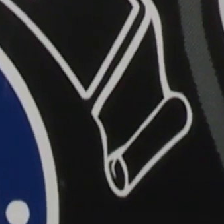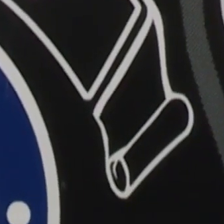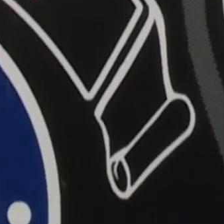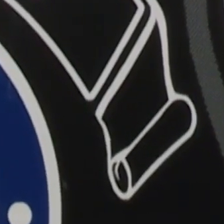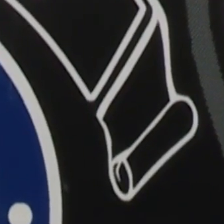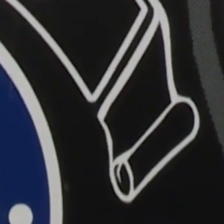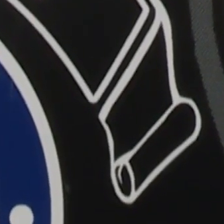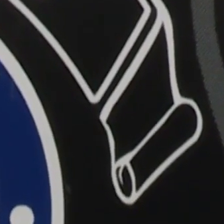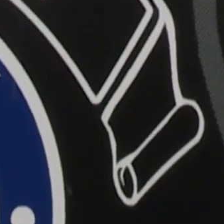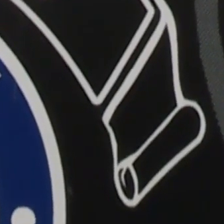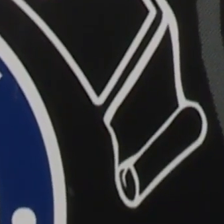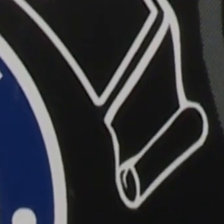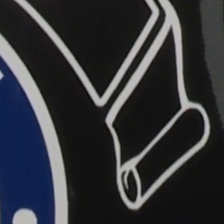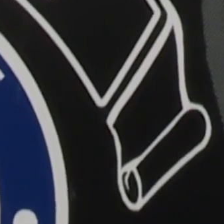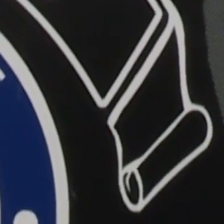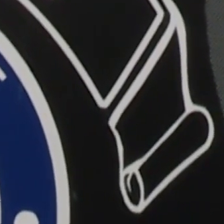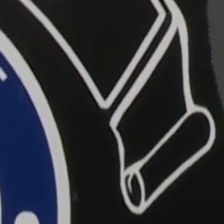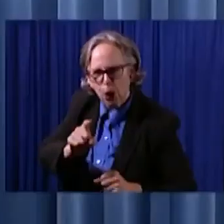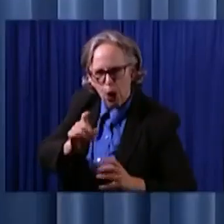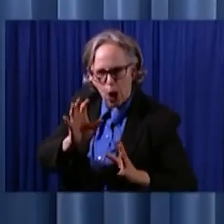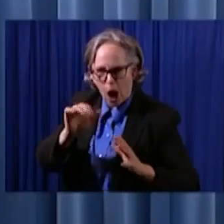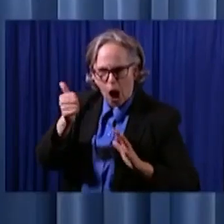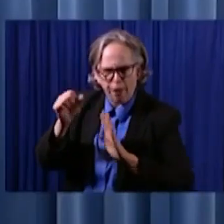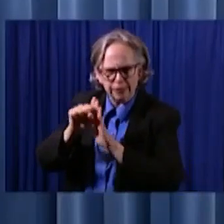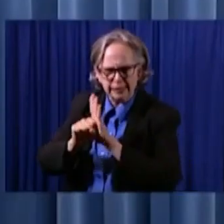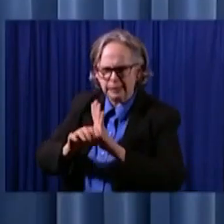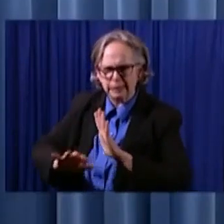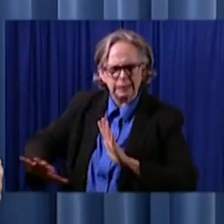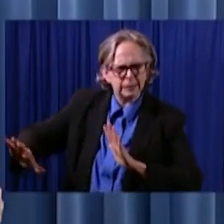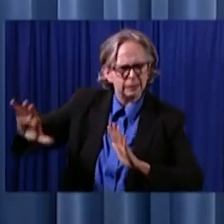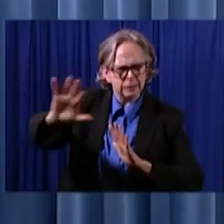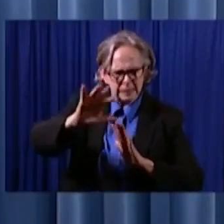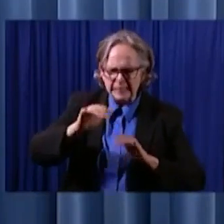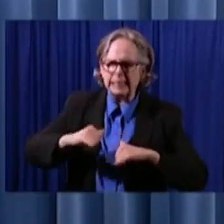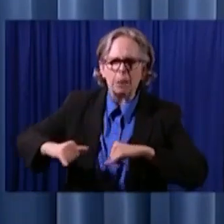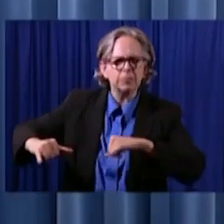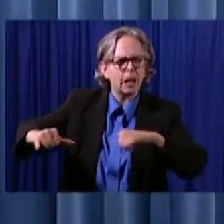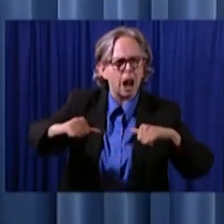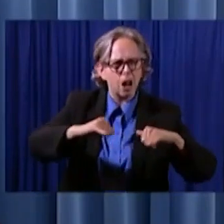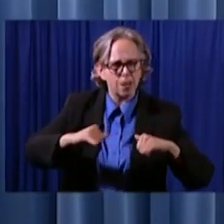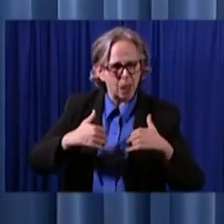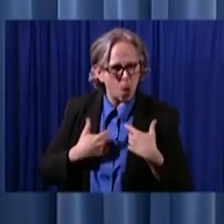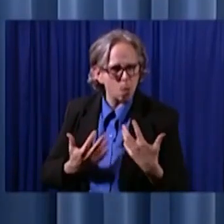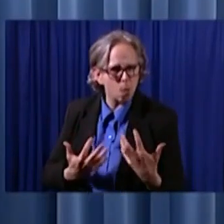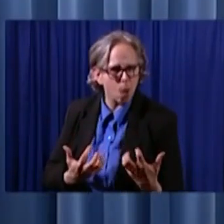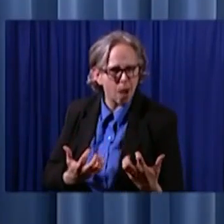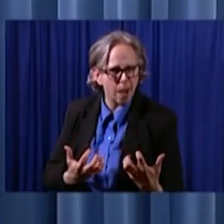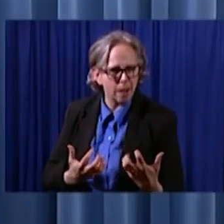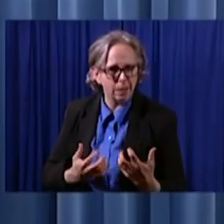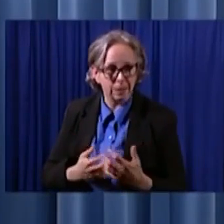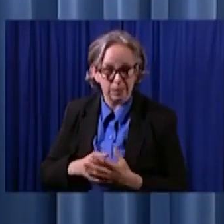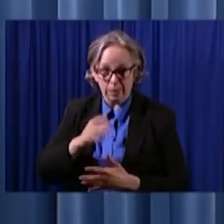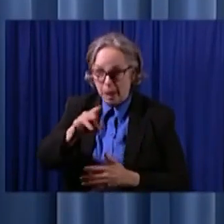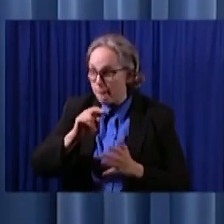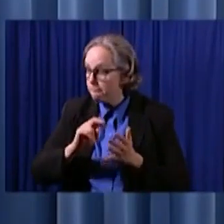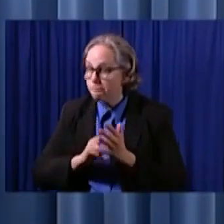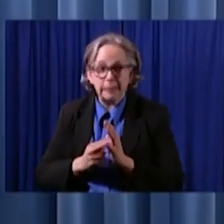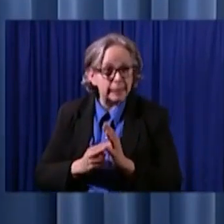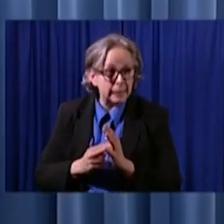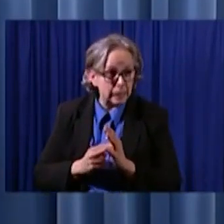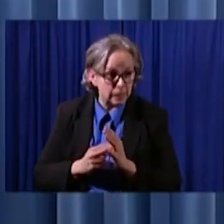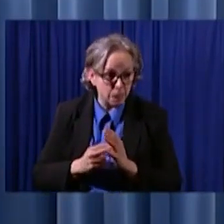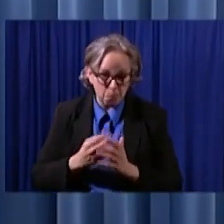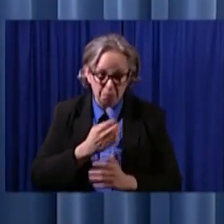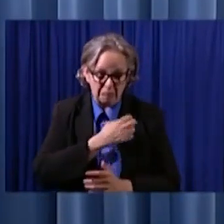with the Ohio Collaborative, will be called. And it doesn't mean that, you know, in whatever village that is or town that is, that the police department's not doing a good